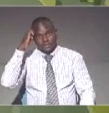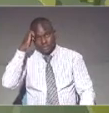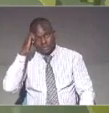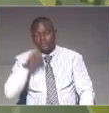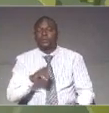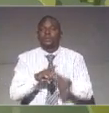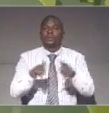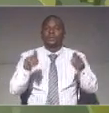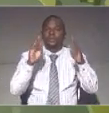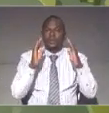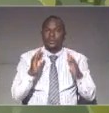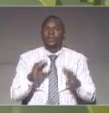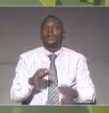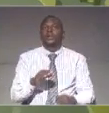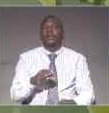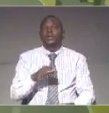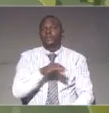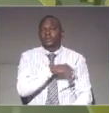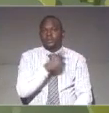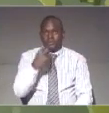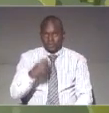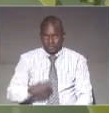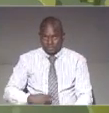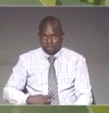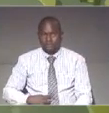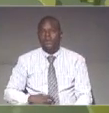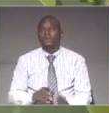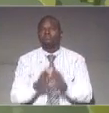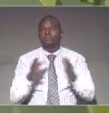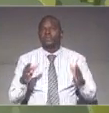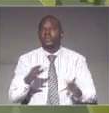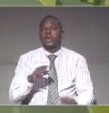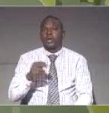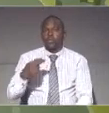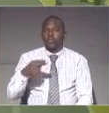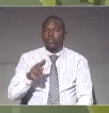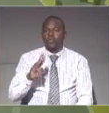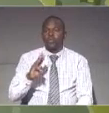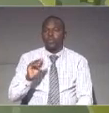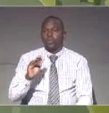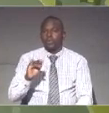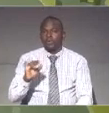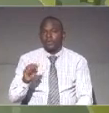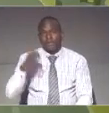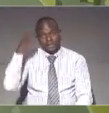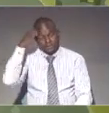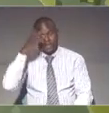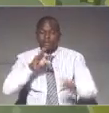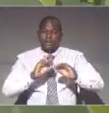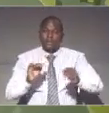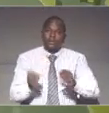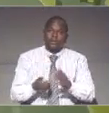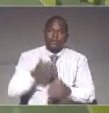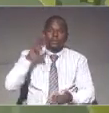the university by Huawei, a Chinese tech giant. The Huawei Makerere ICT Academy will train and